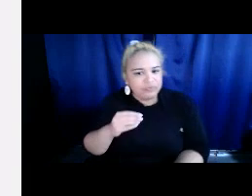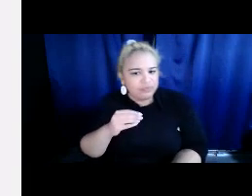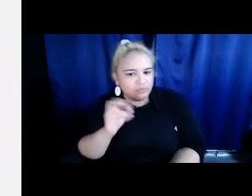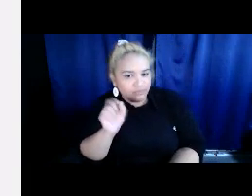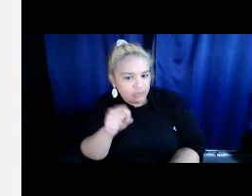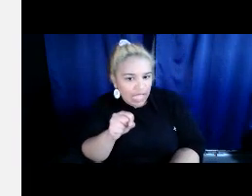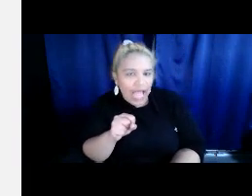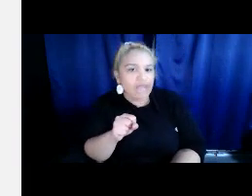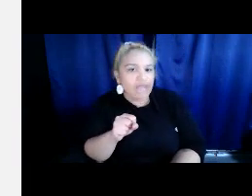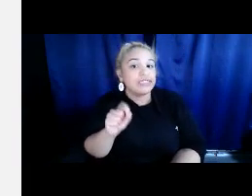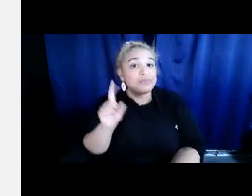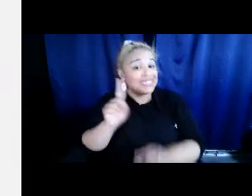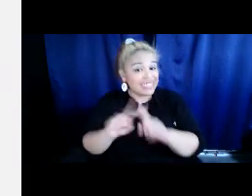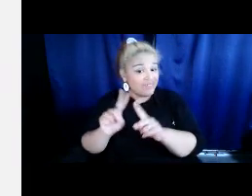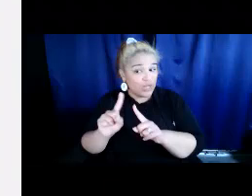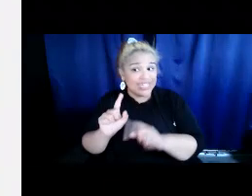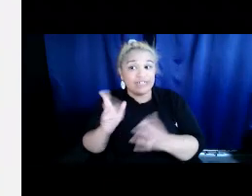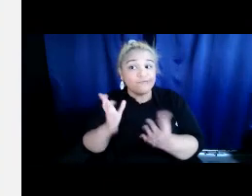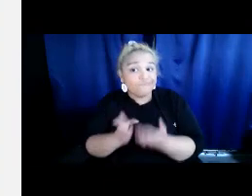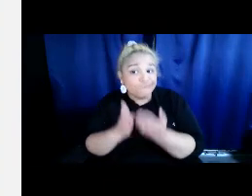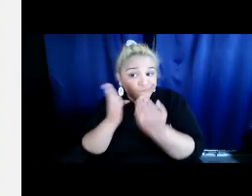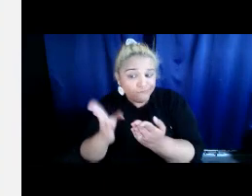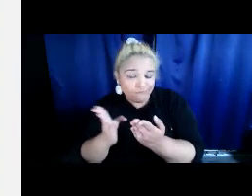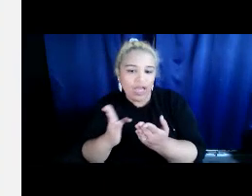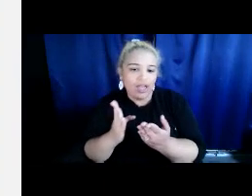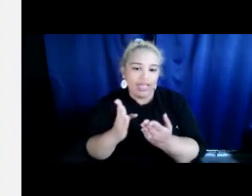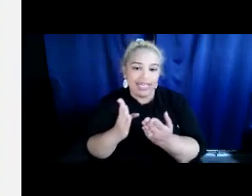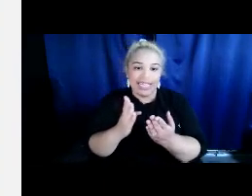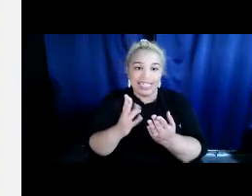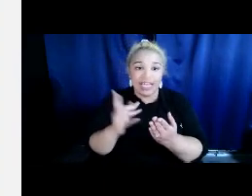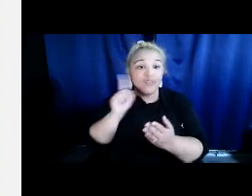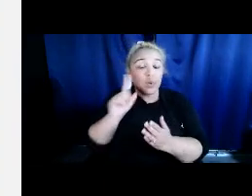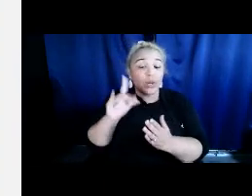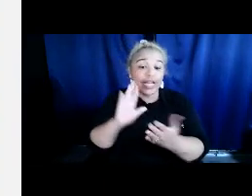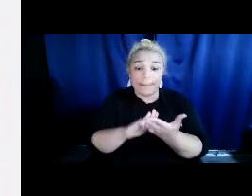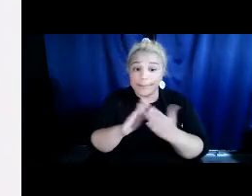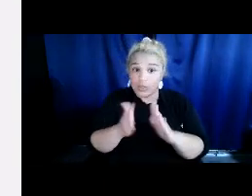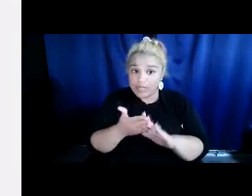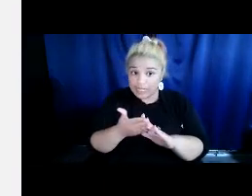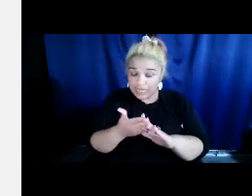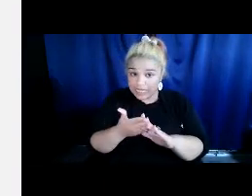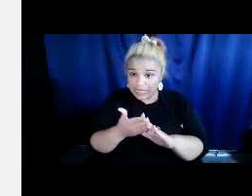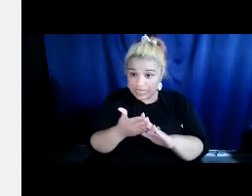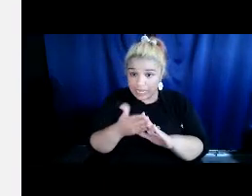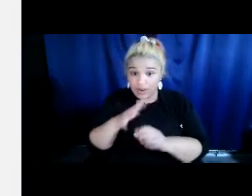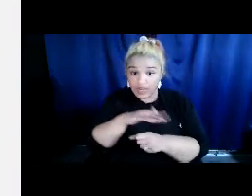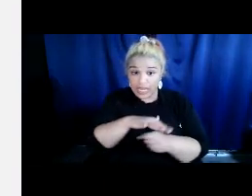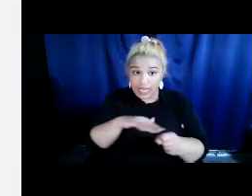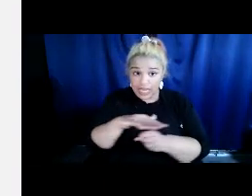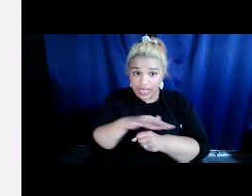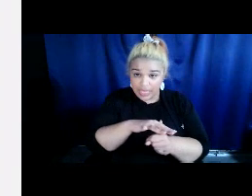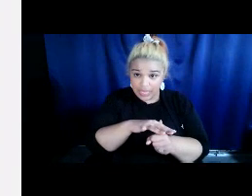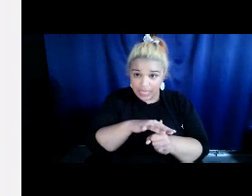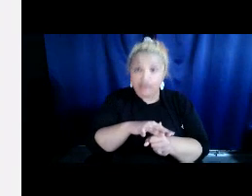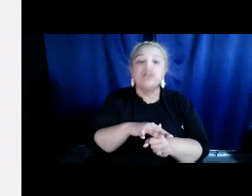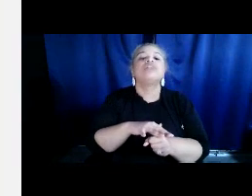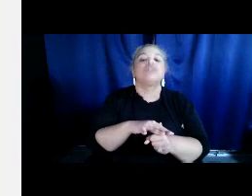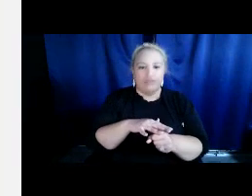some tips. In the community setting, locate sensory tool information on a